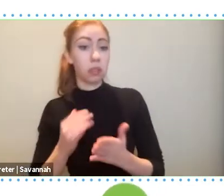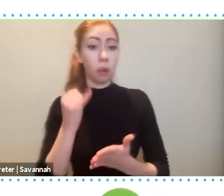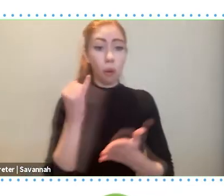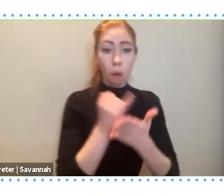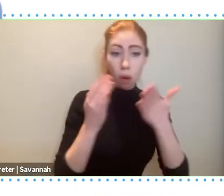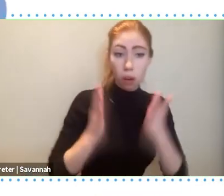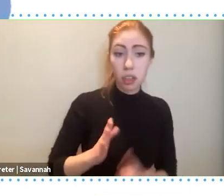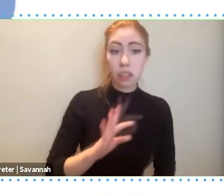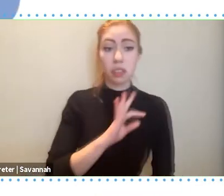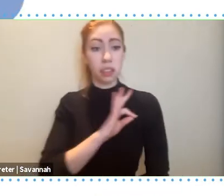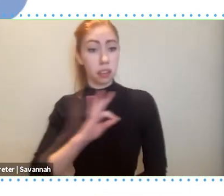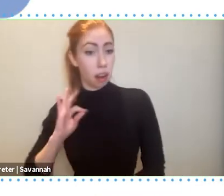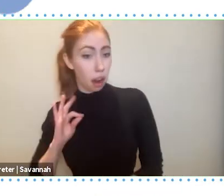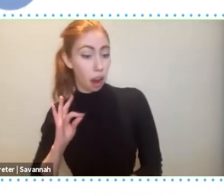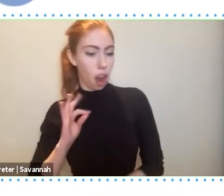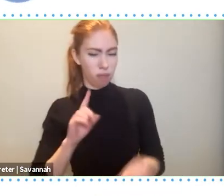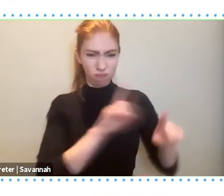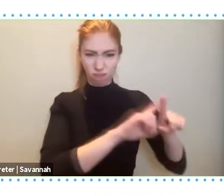think,